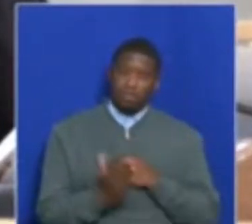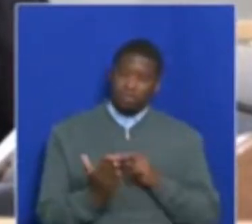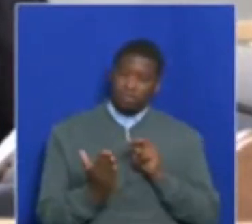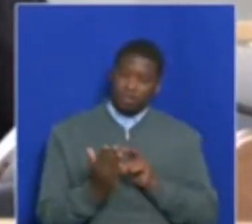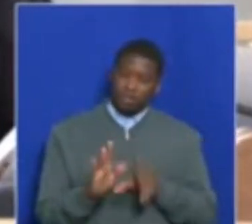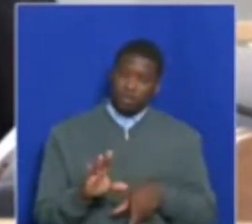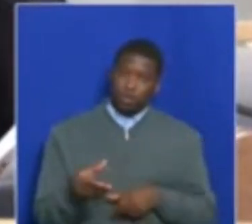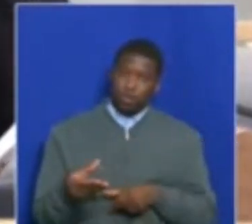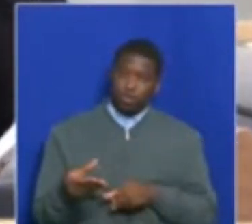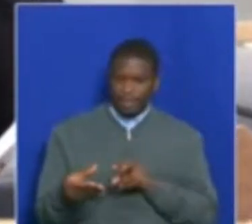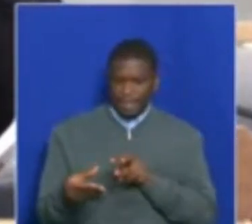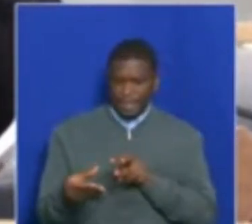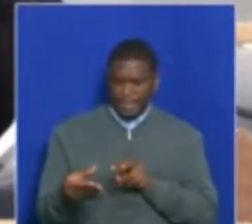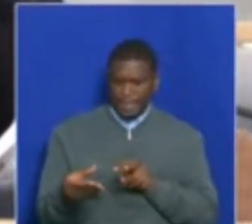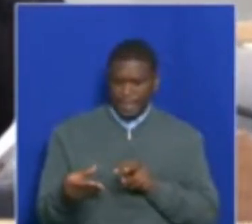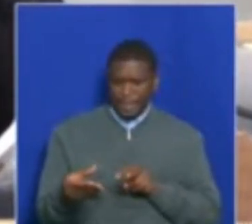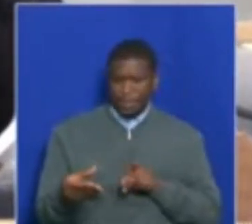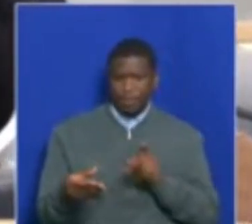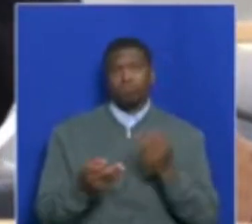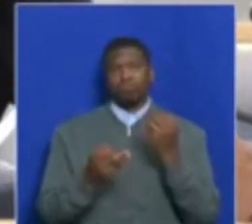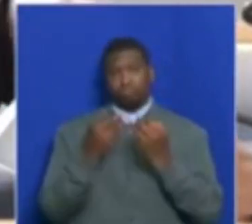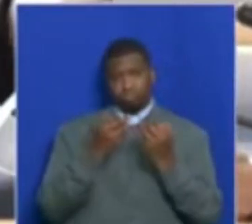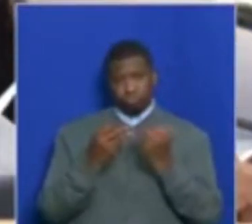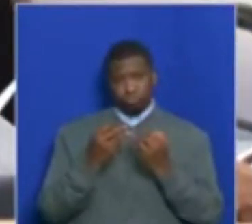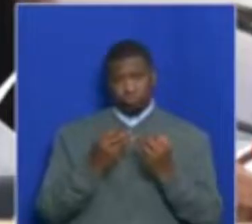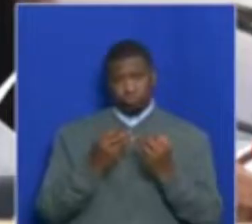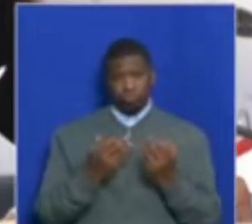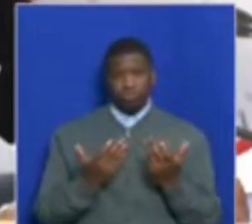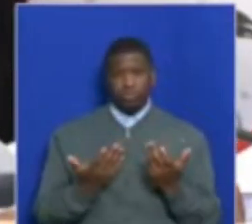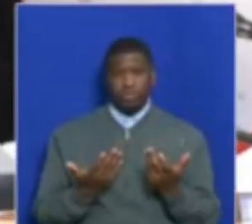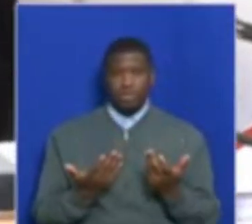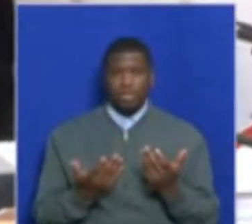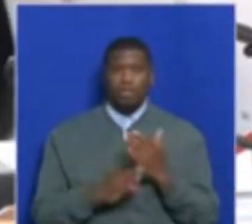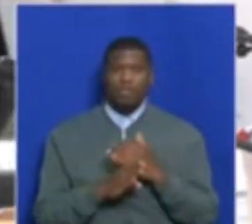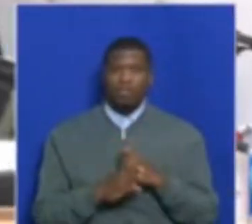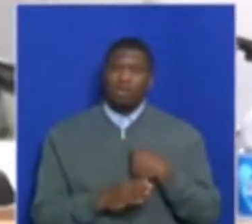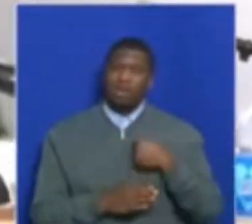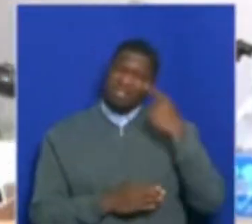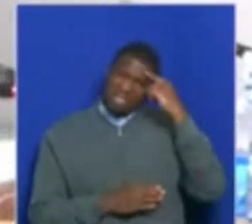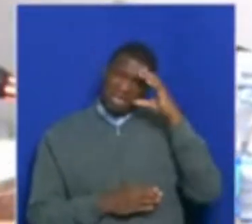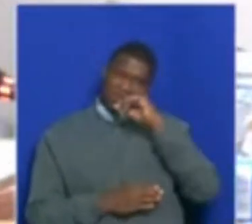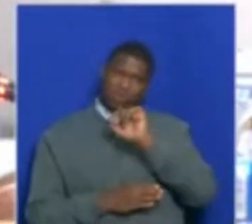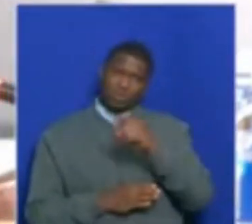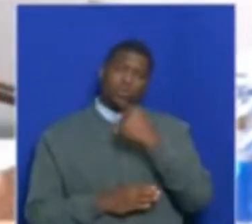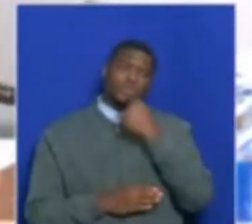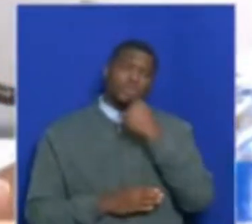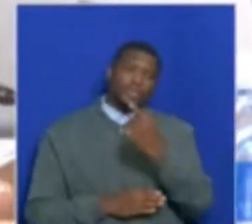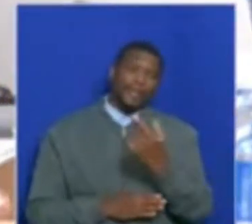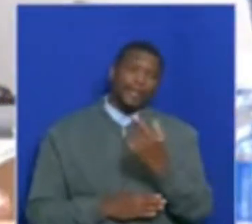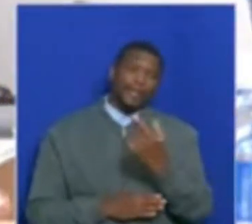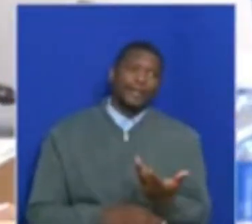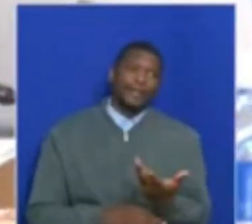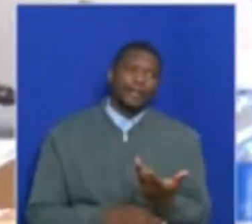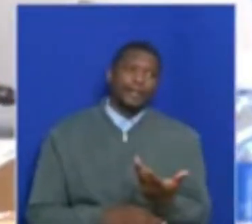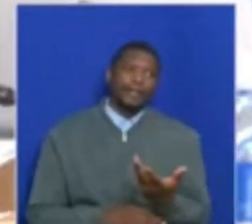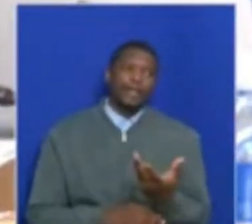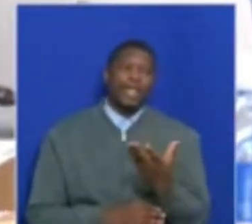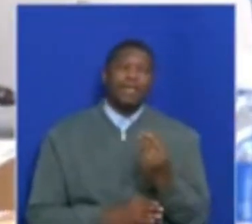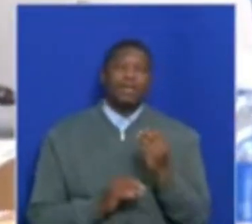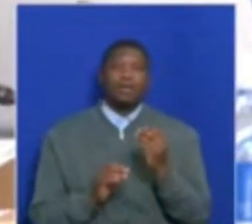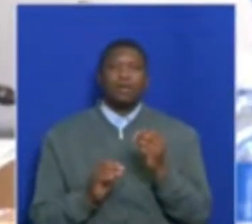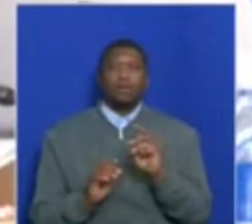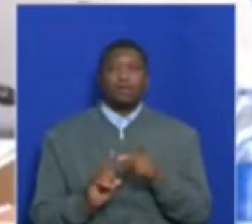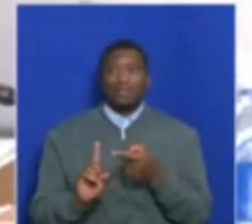your statement, I got the impression that what you're saying is there was nothing that